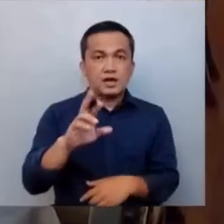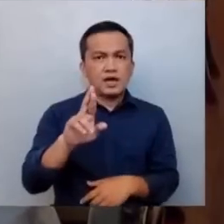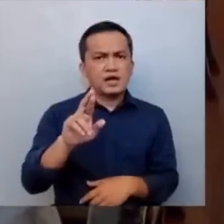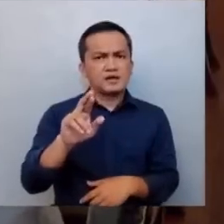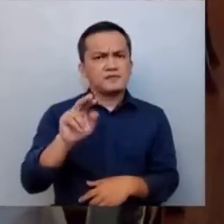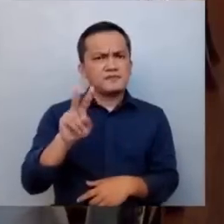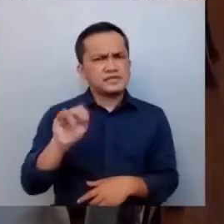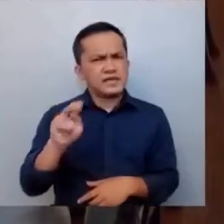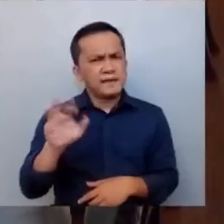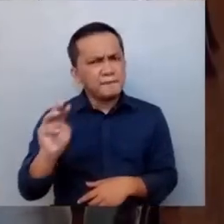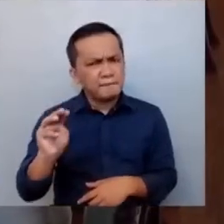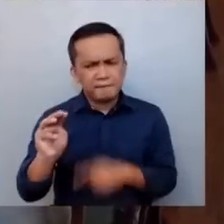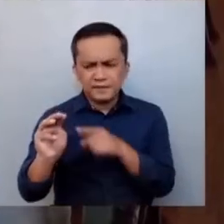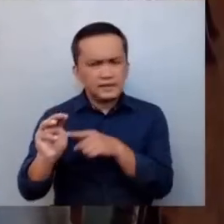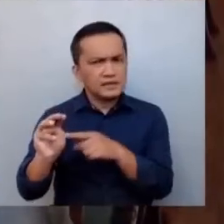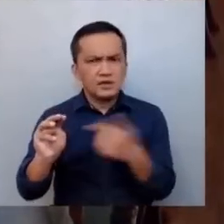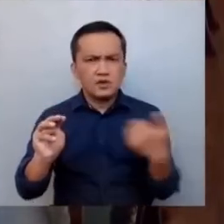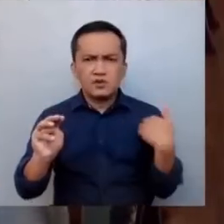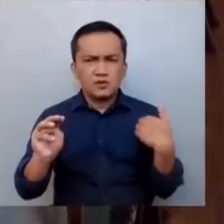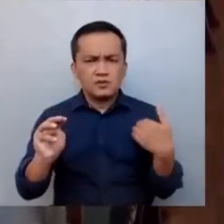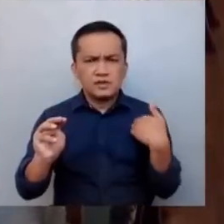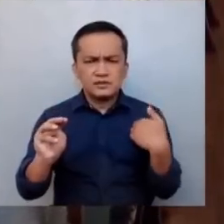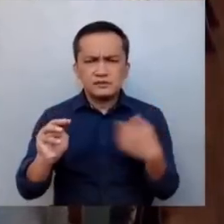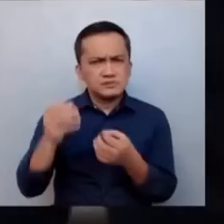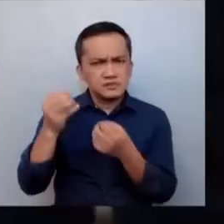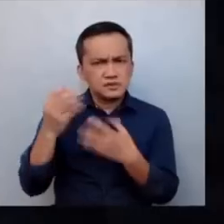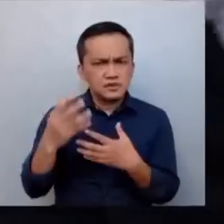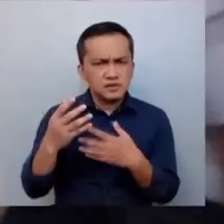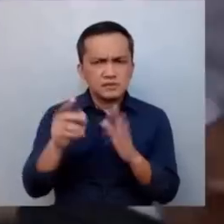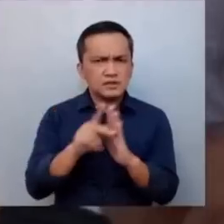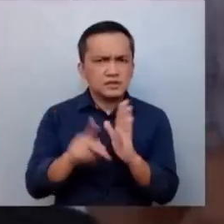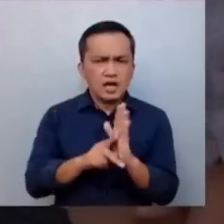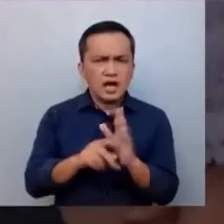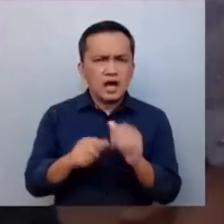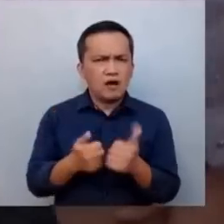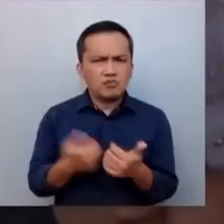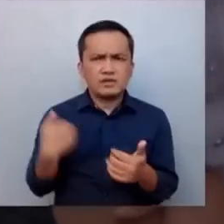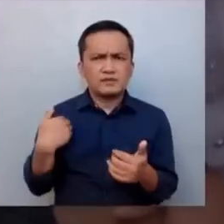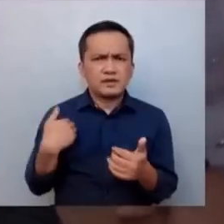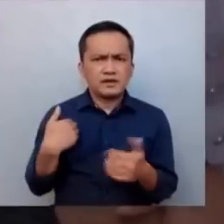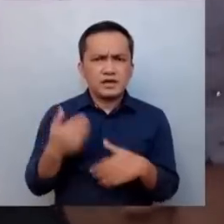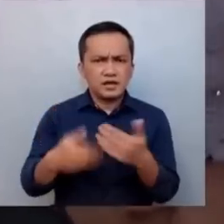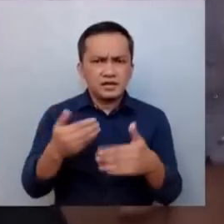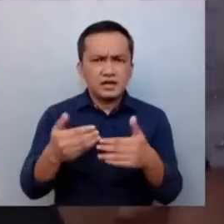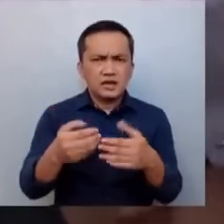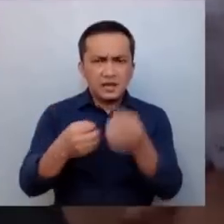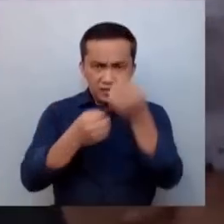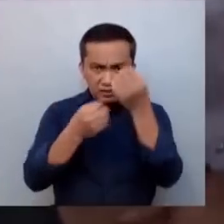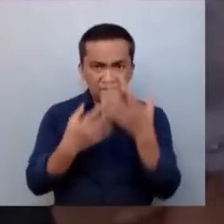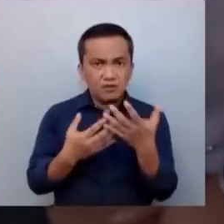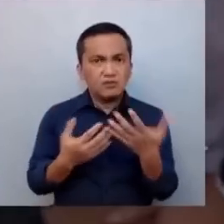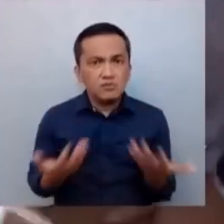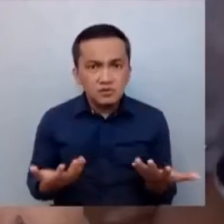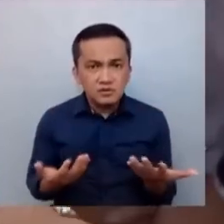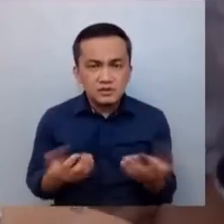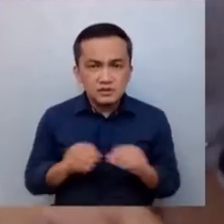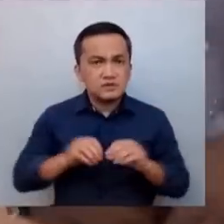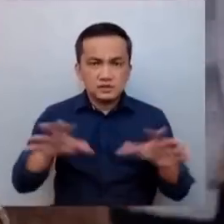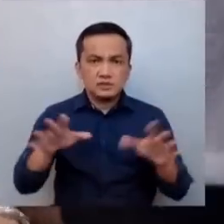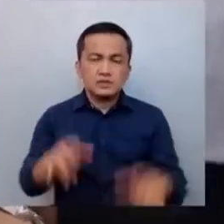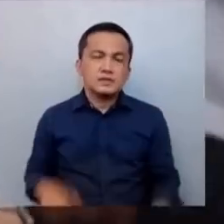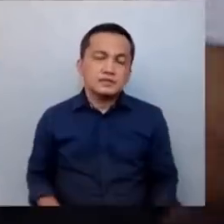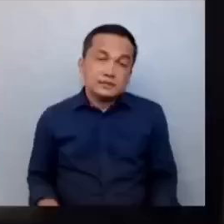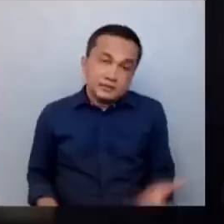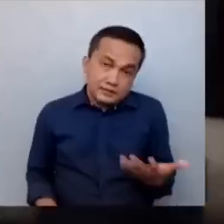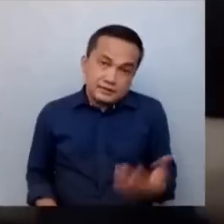there's still no actually clear-cut policy on how information will be disseminated to us. But